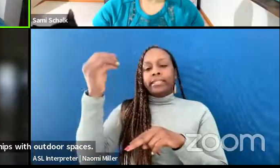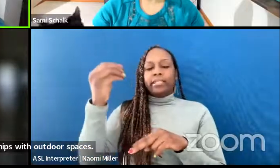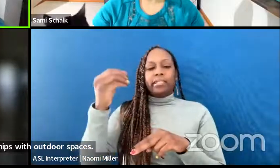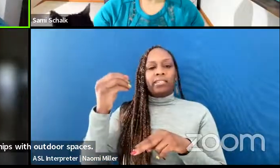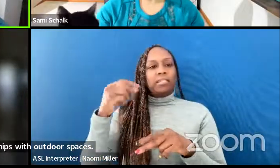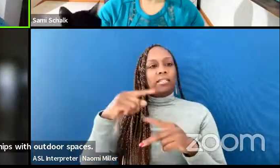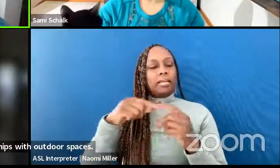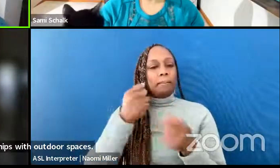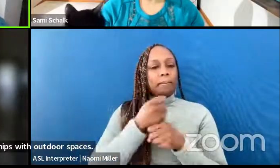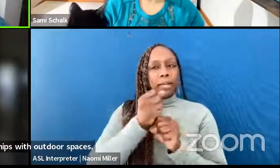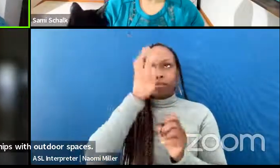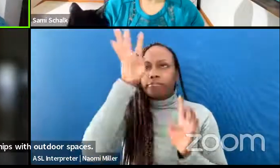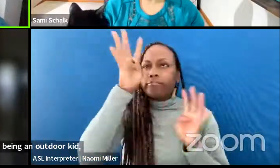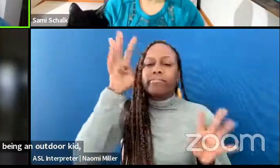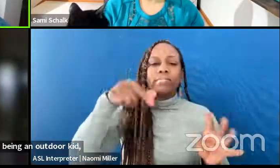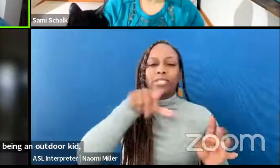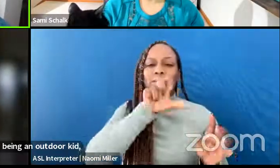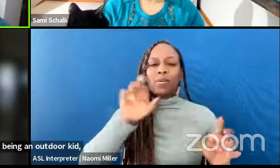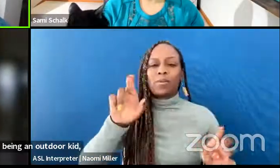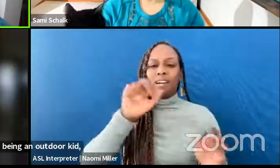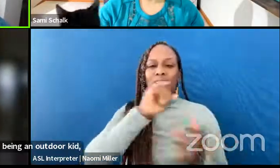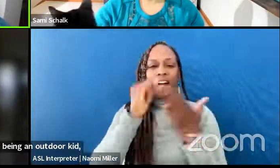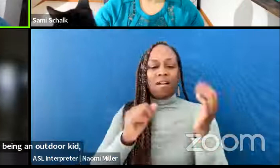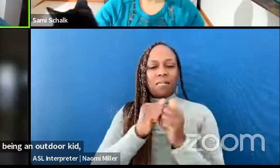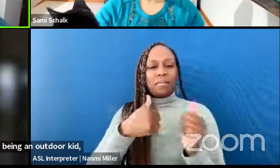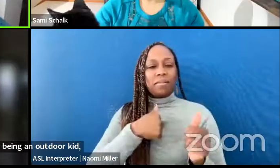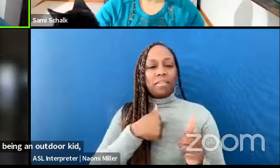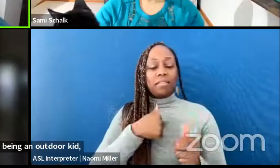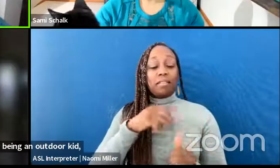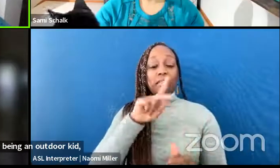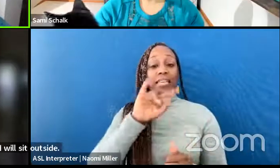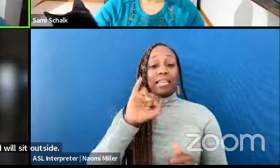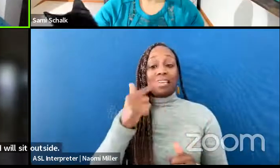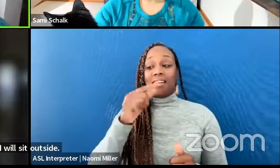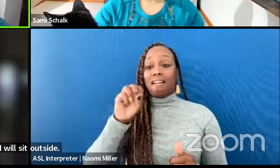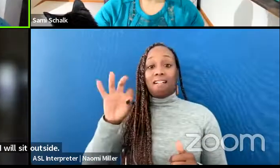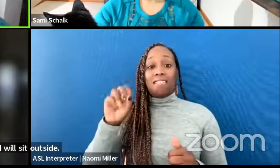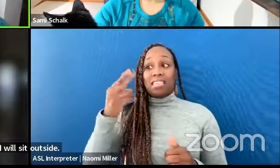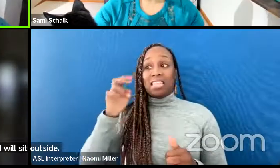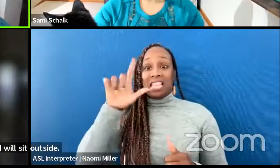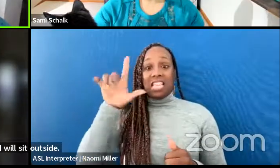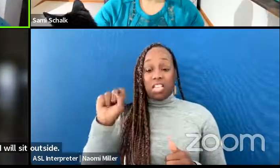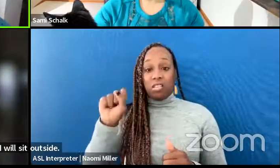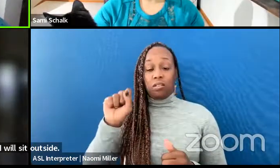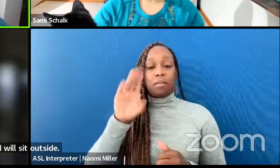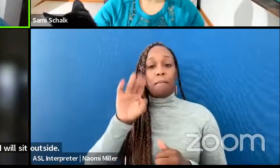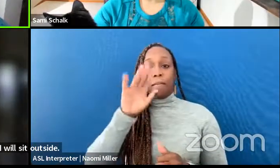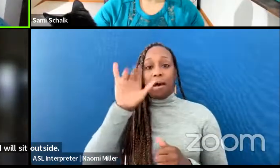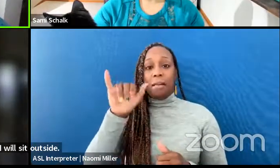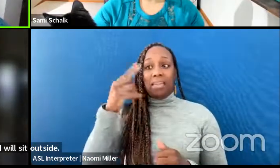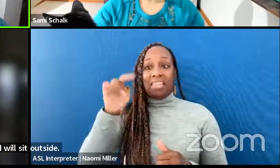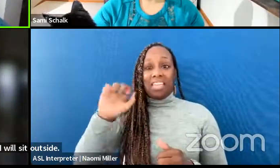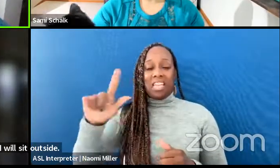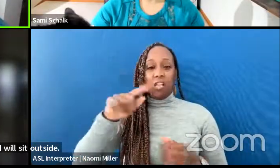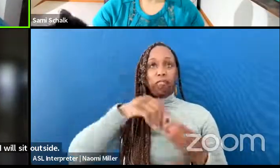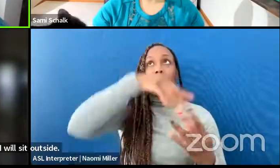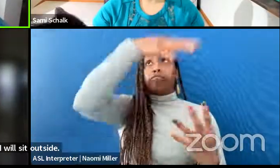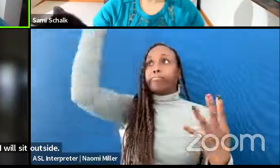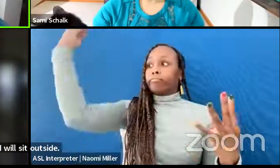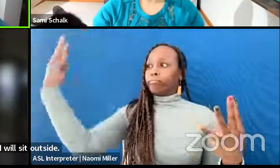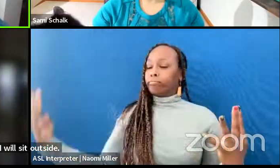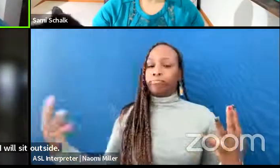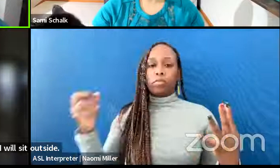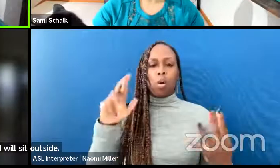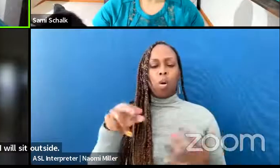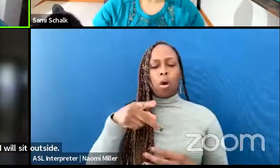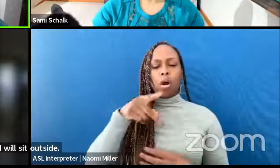me. King of the Hills Bobby Hill, radiating rainbows, or a propane tank emblazoned against a